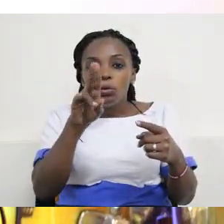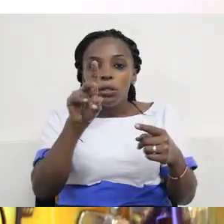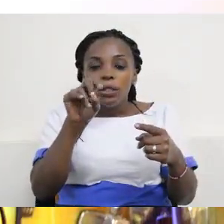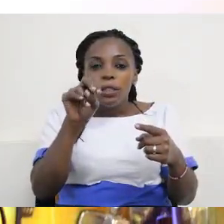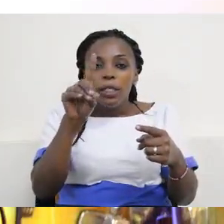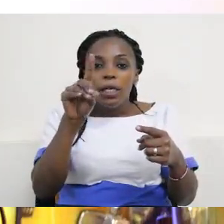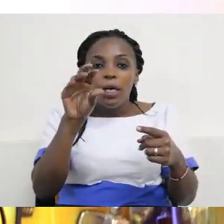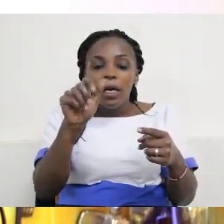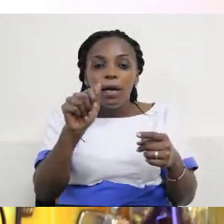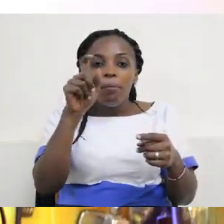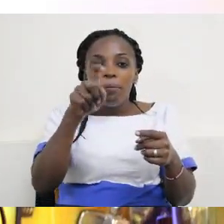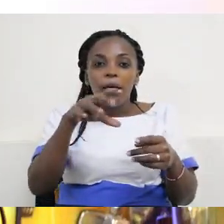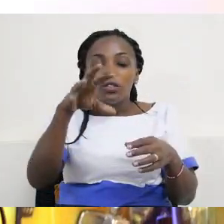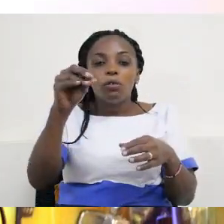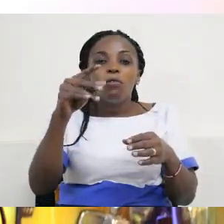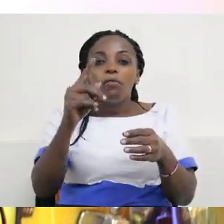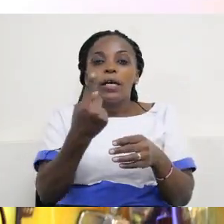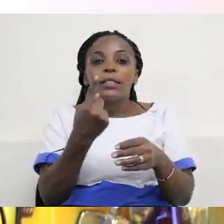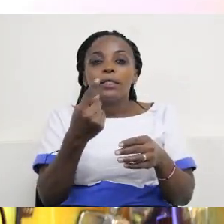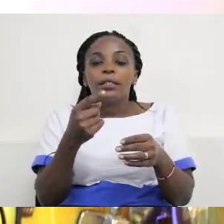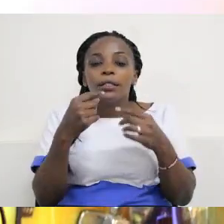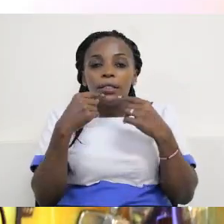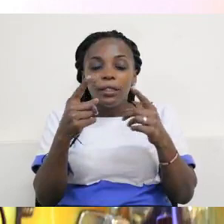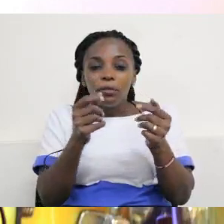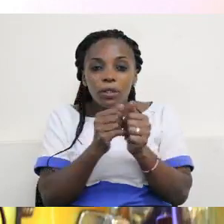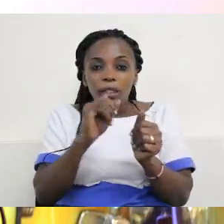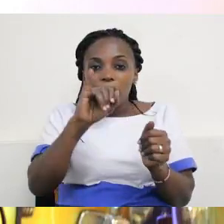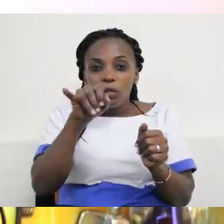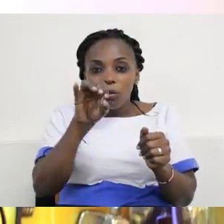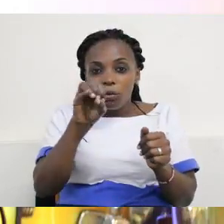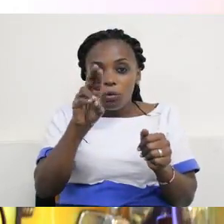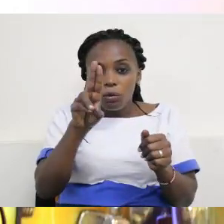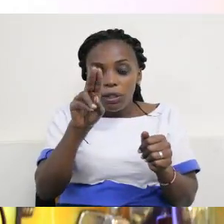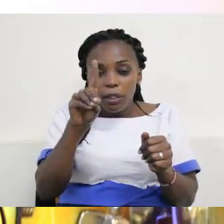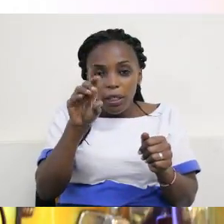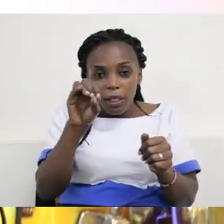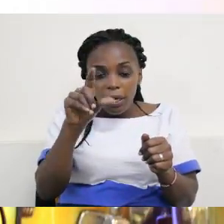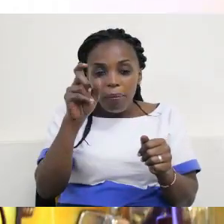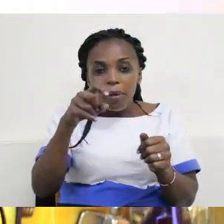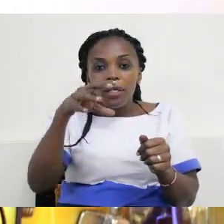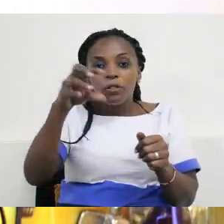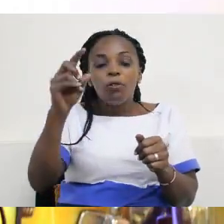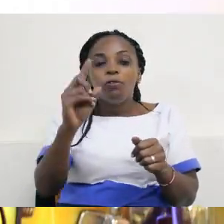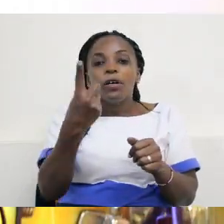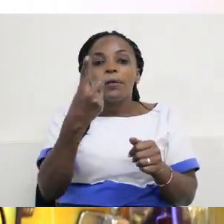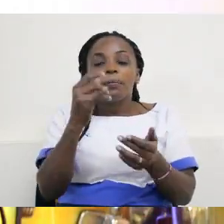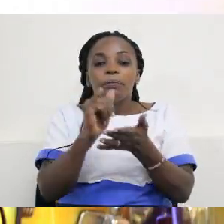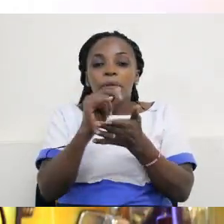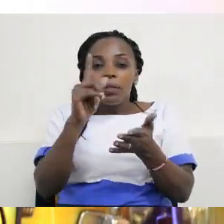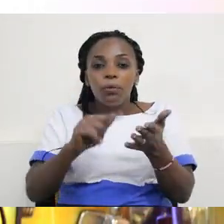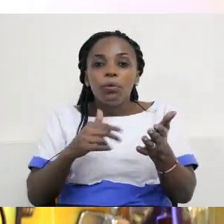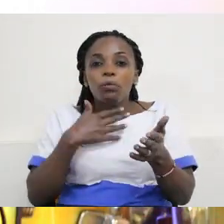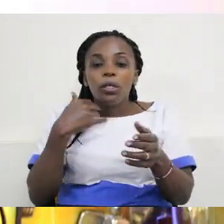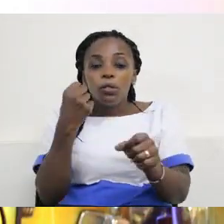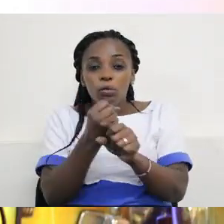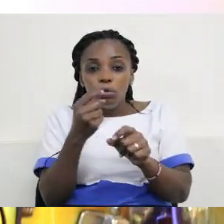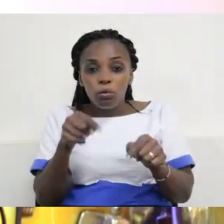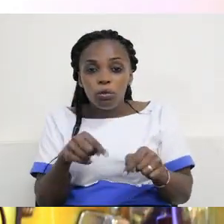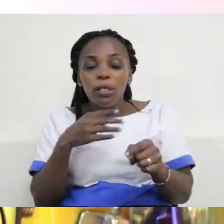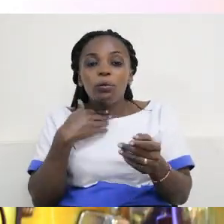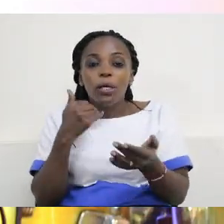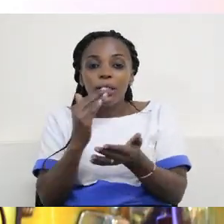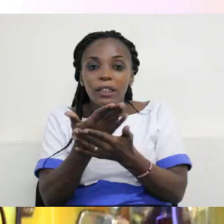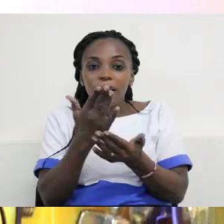go first. Say it with me, church. Judah shall go first. And that's what we want to do today, is to